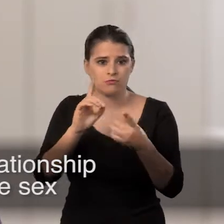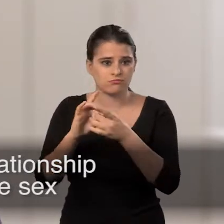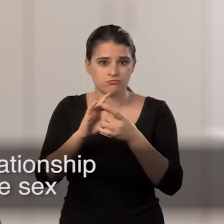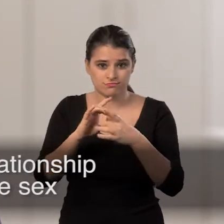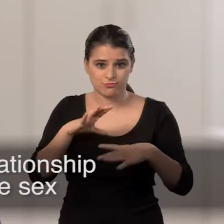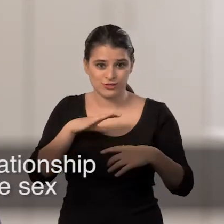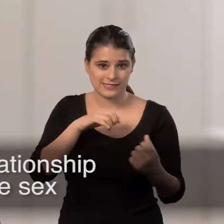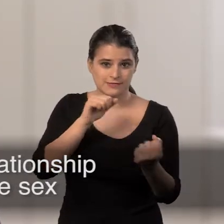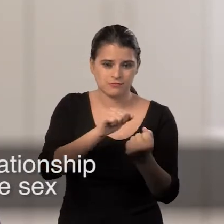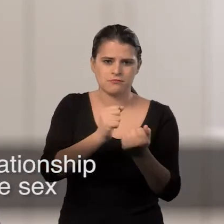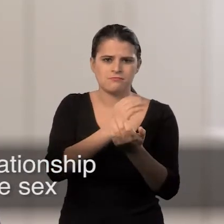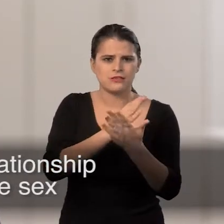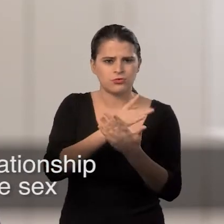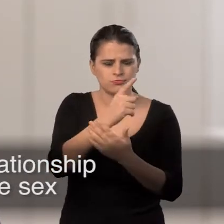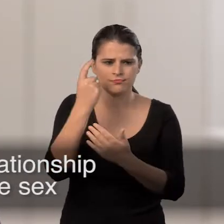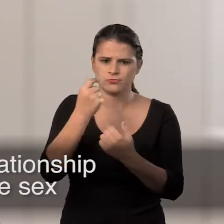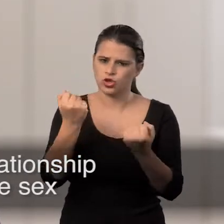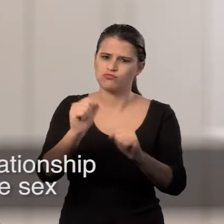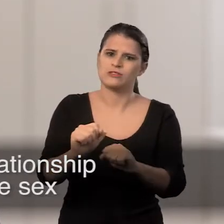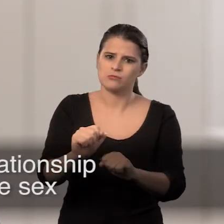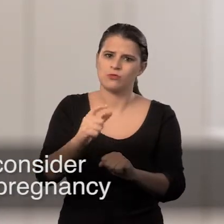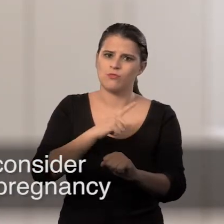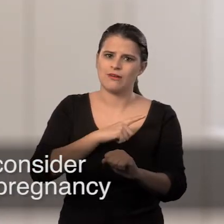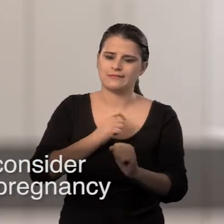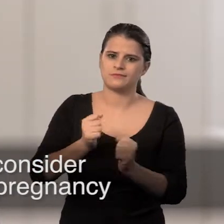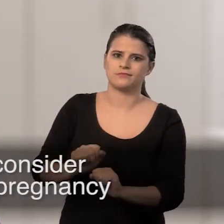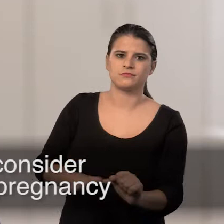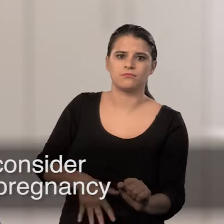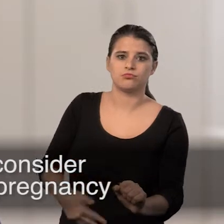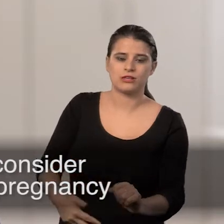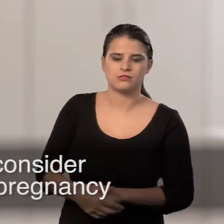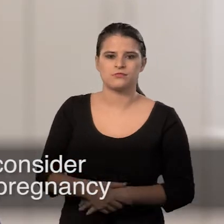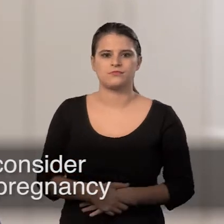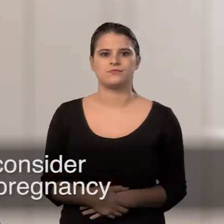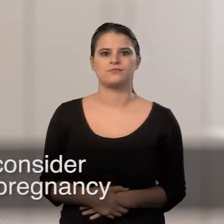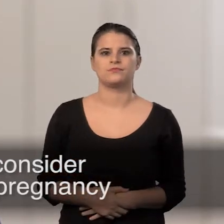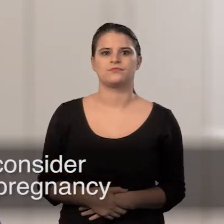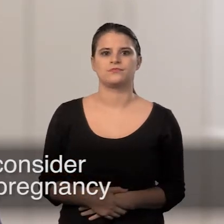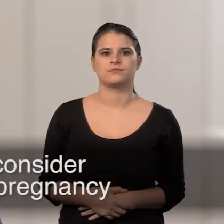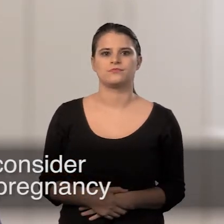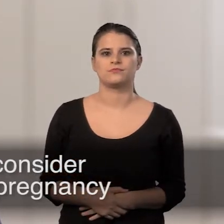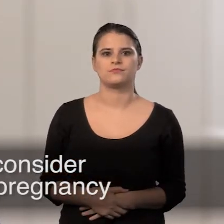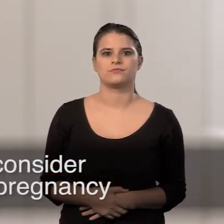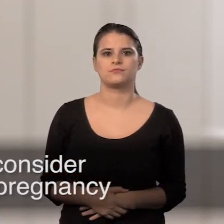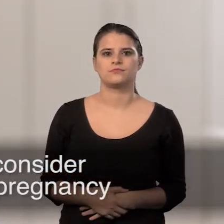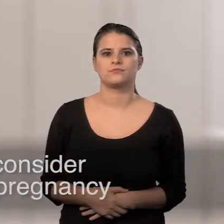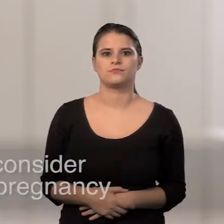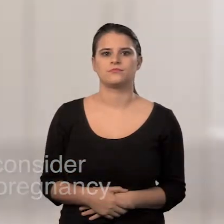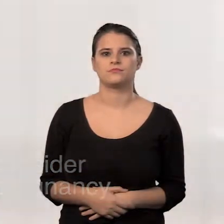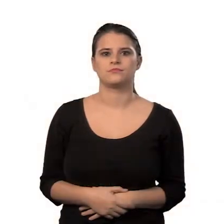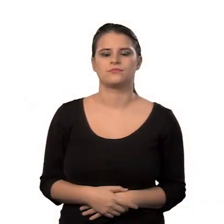in a male-female relationship and are both ready to have sex, then you might also need to consider using contraception to